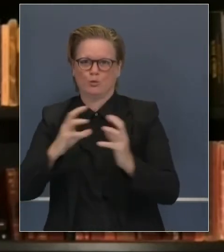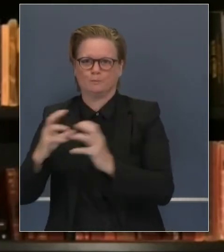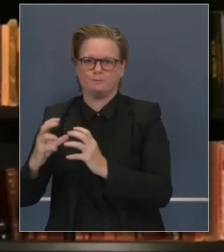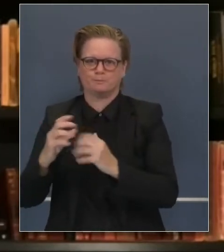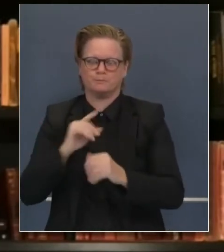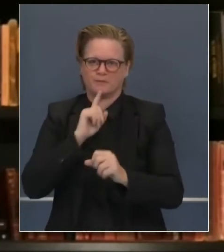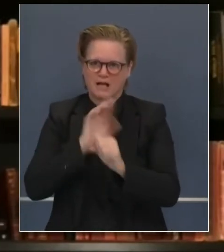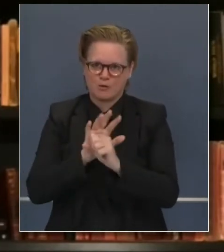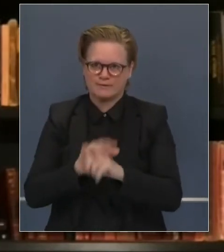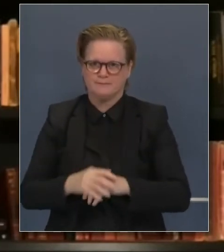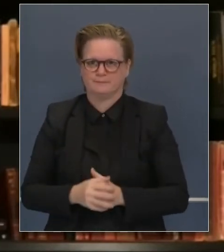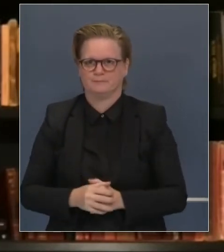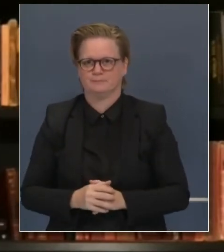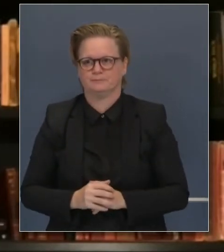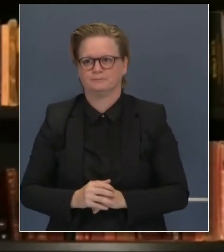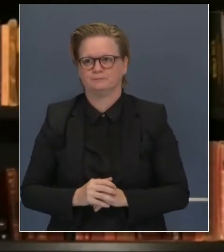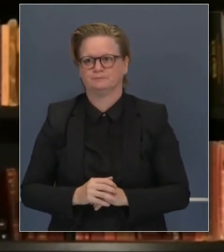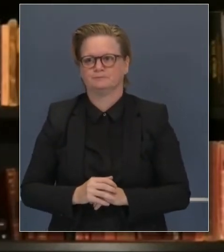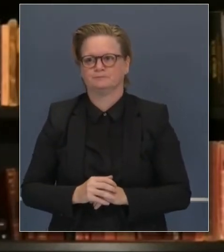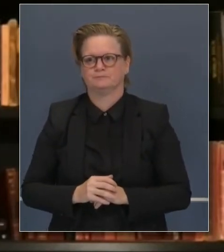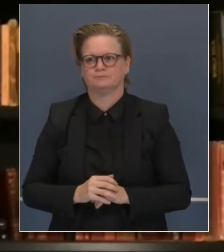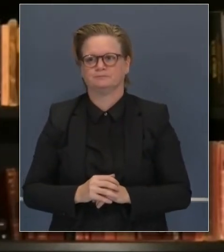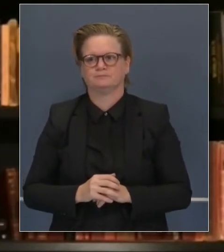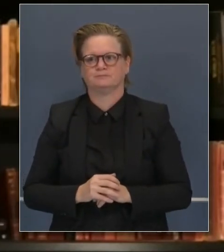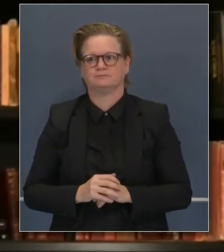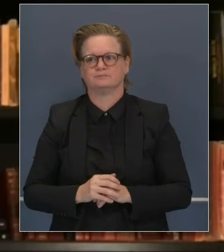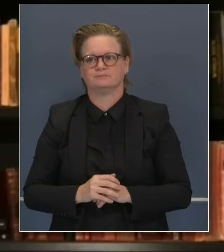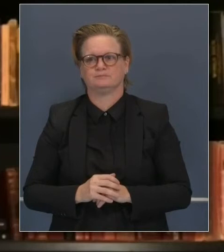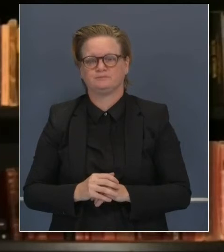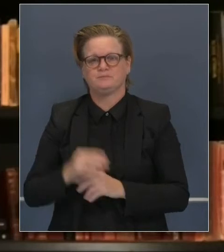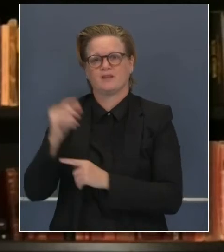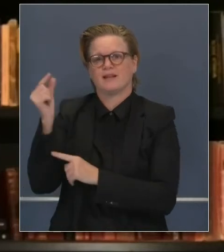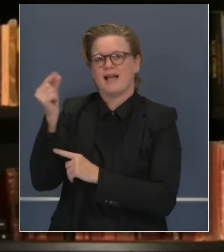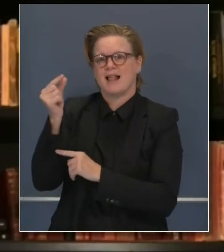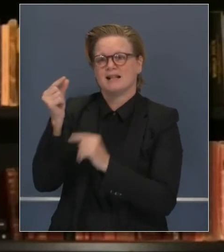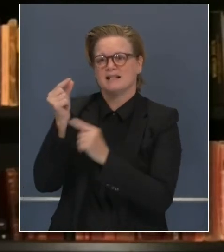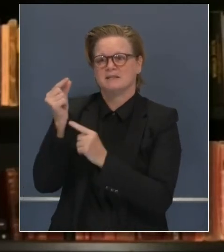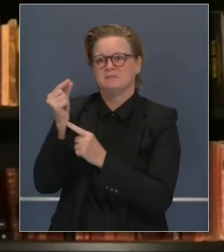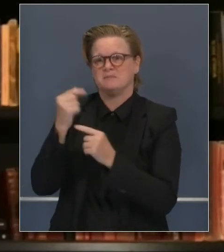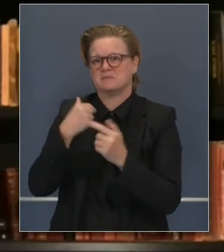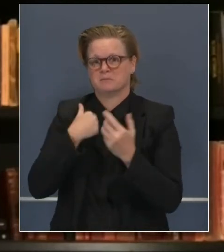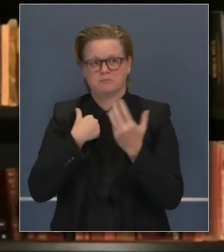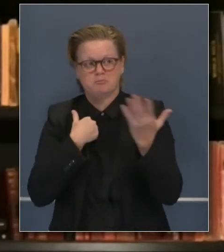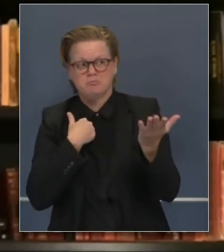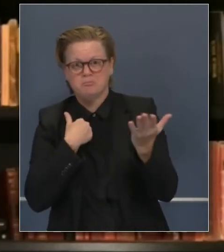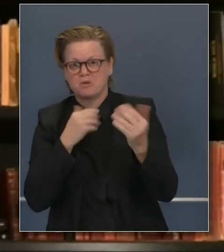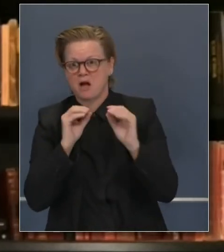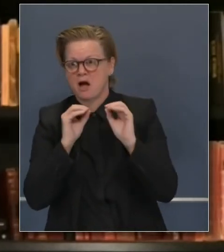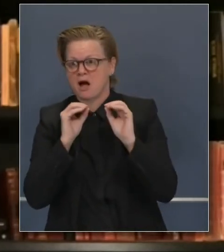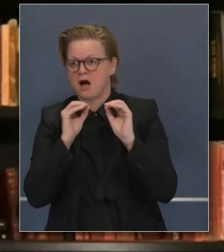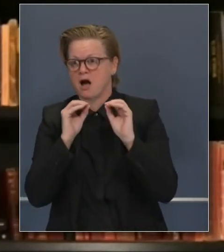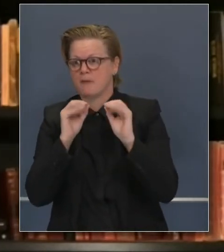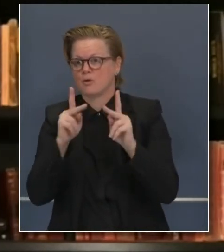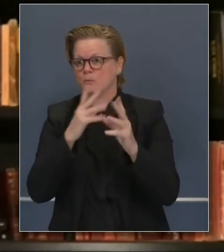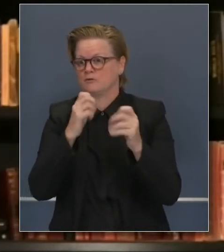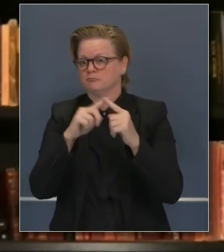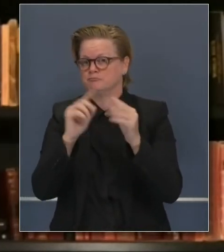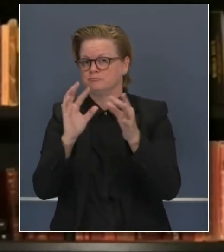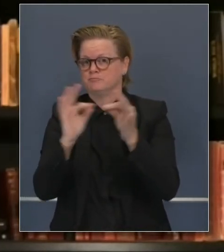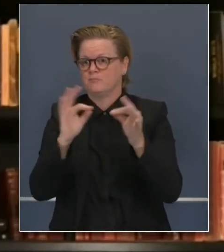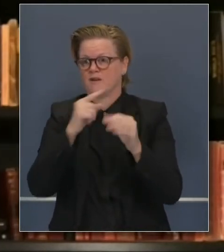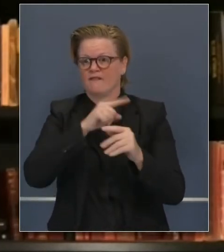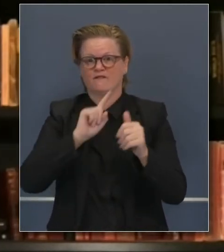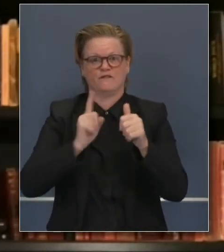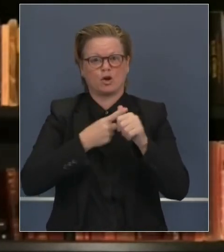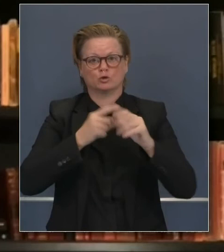a different point of view as it relates to the first tranche of doses and maybe reflect upon, Doctor, this 40